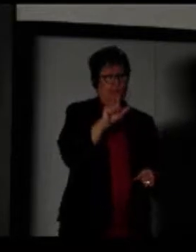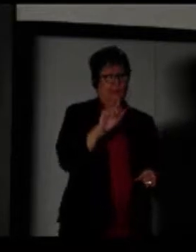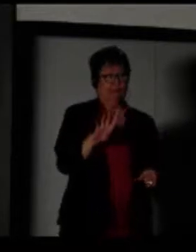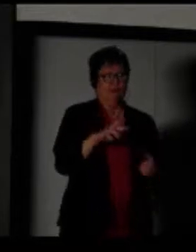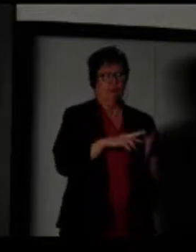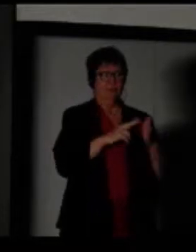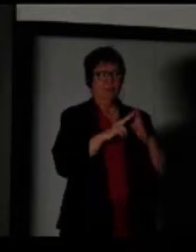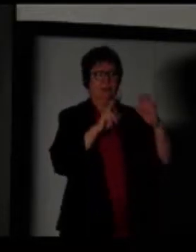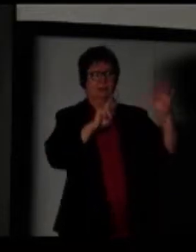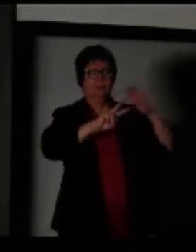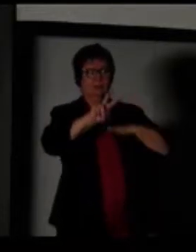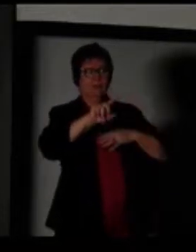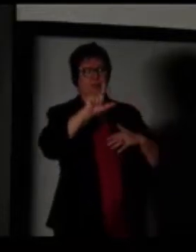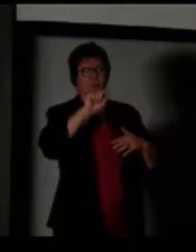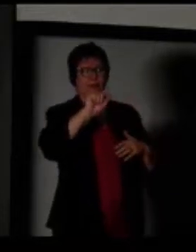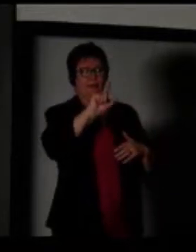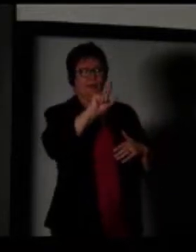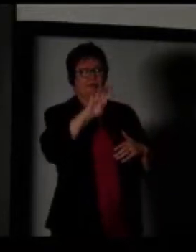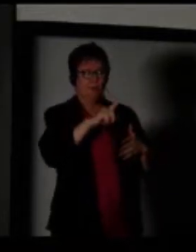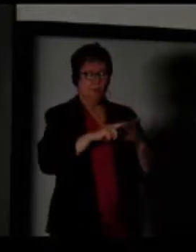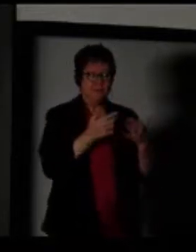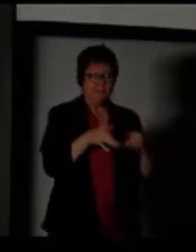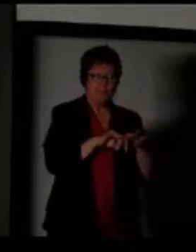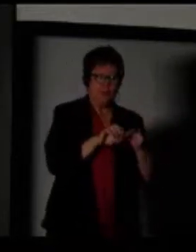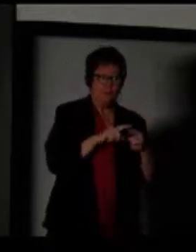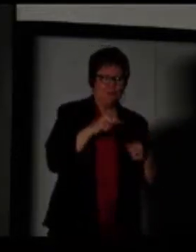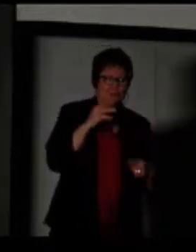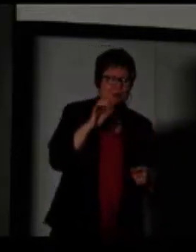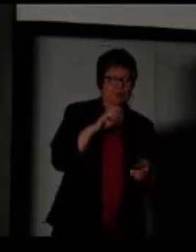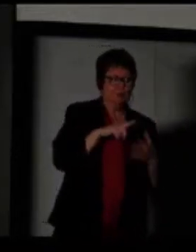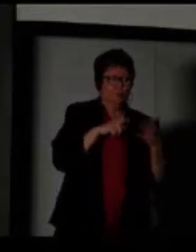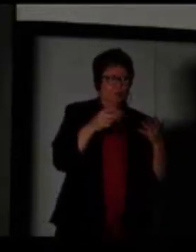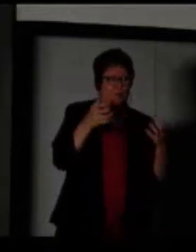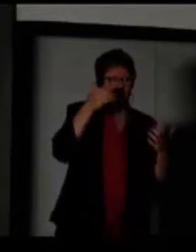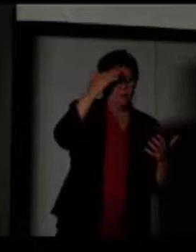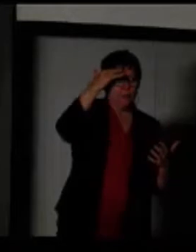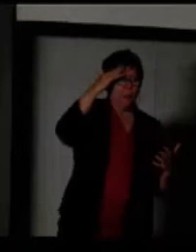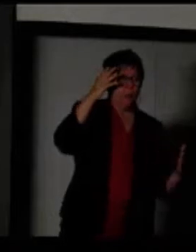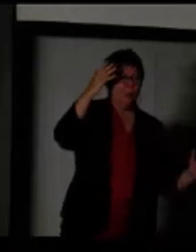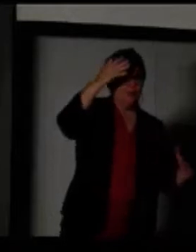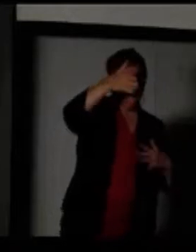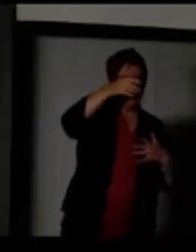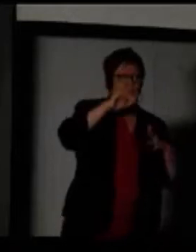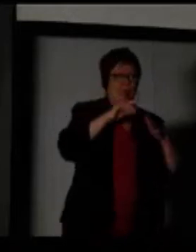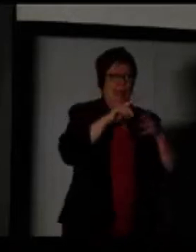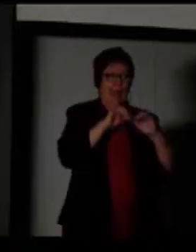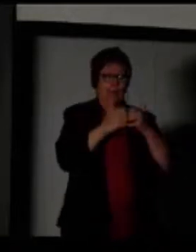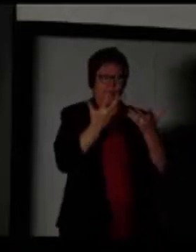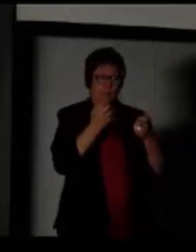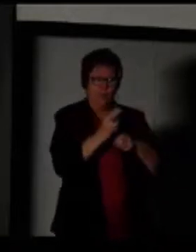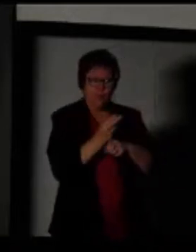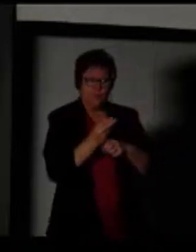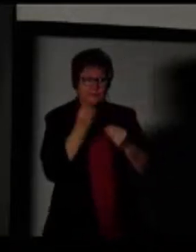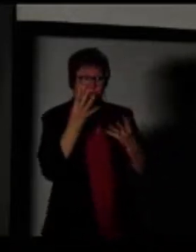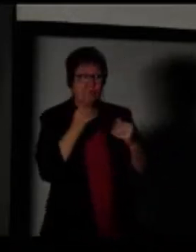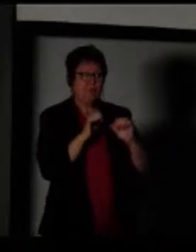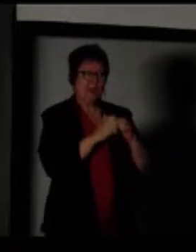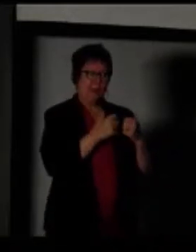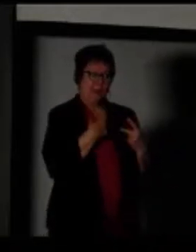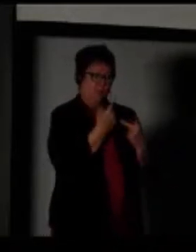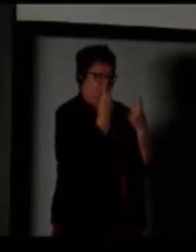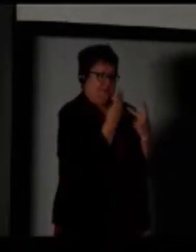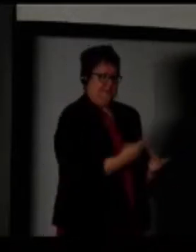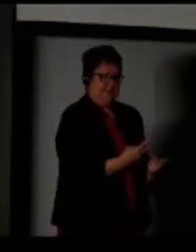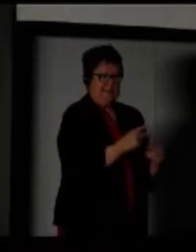to engage the public? What is it that they want to know, and how do they want to take that information, and how do they want to use it?